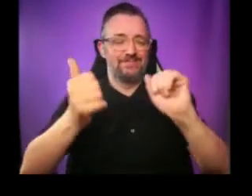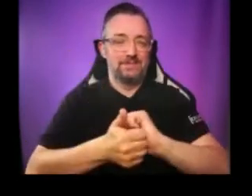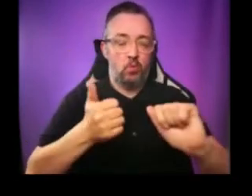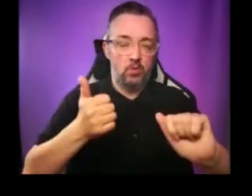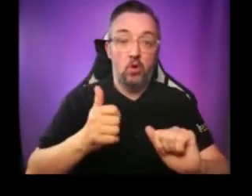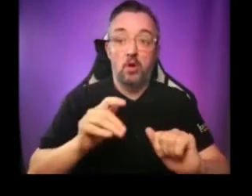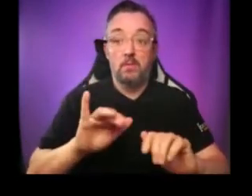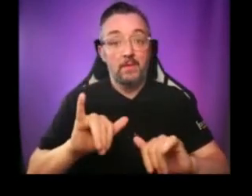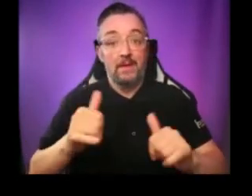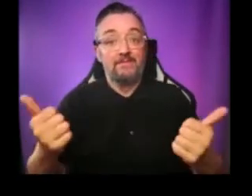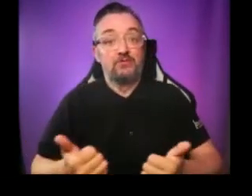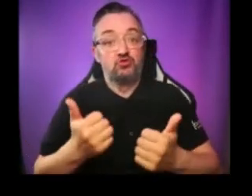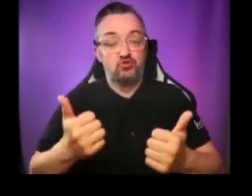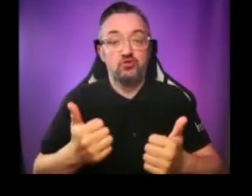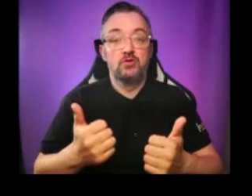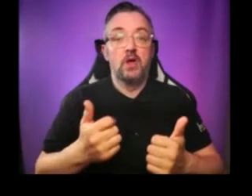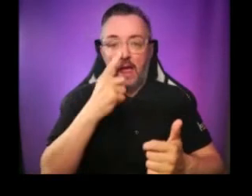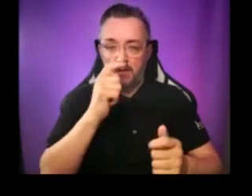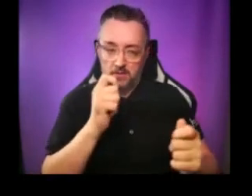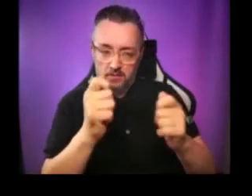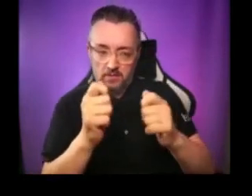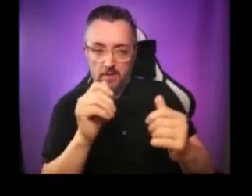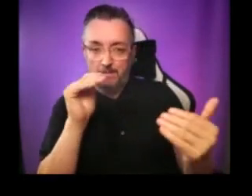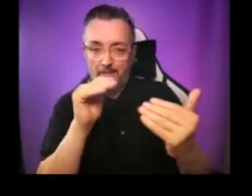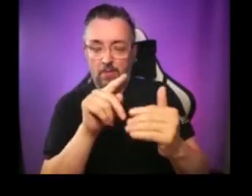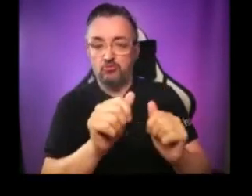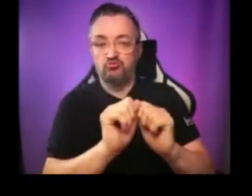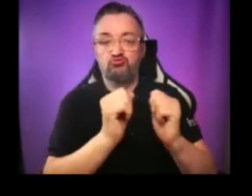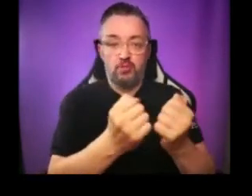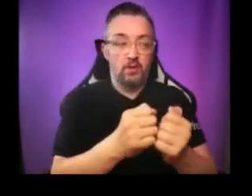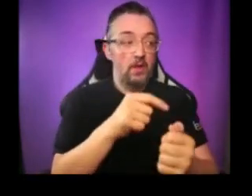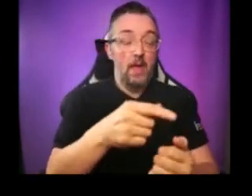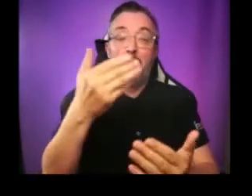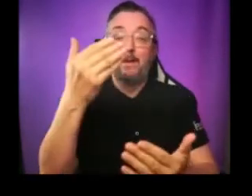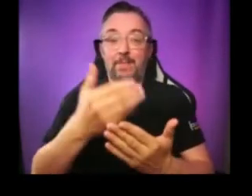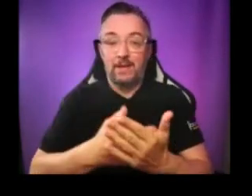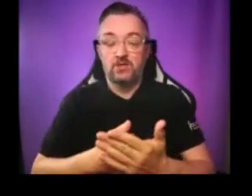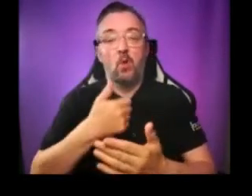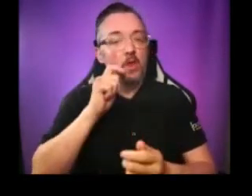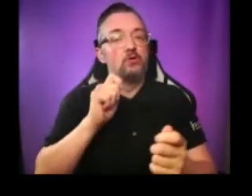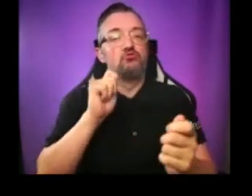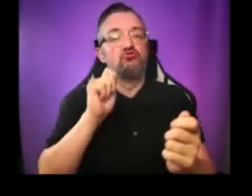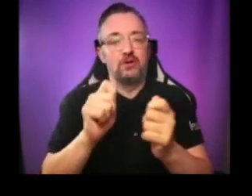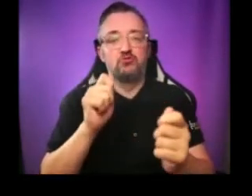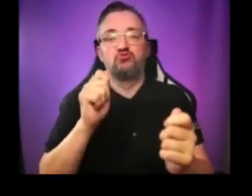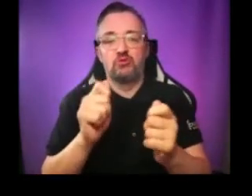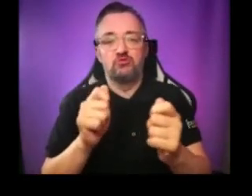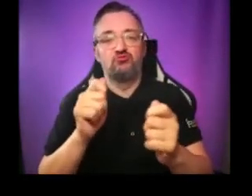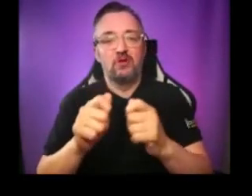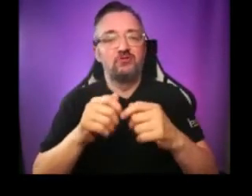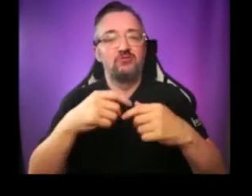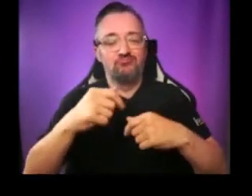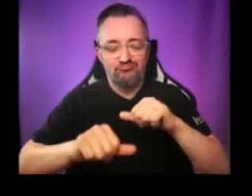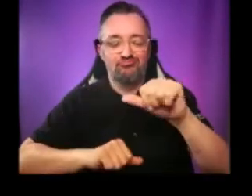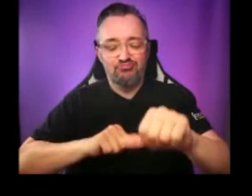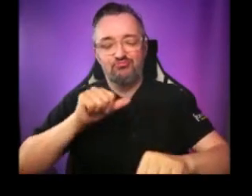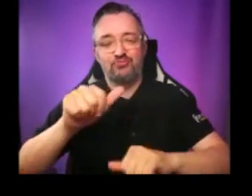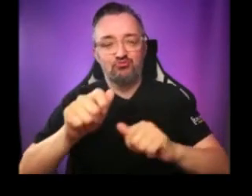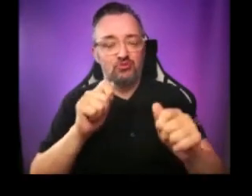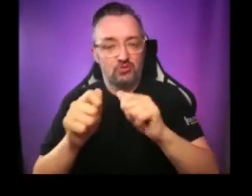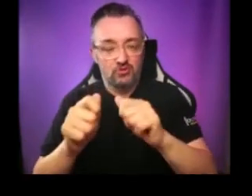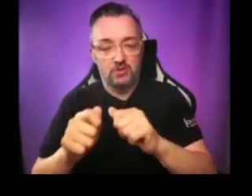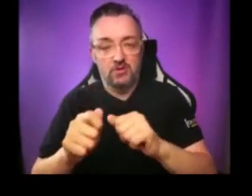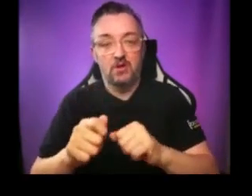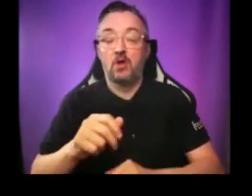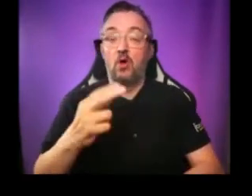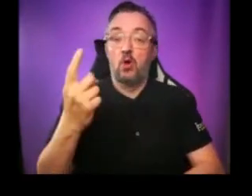an opportunity to tailor to that group. And this page will be ever evolving as we continue to learn more from the science and also from those